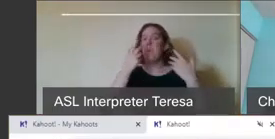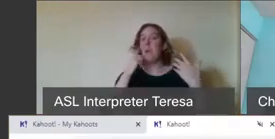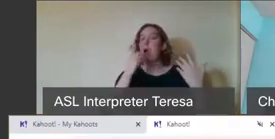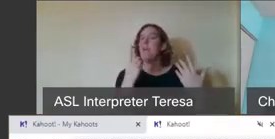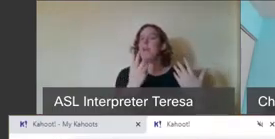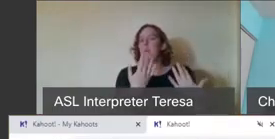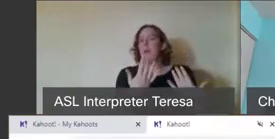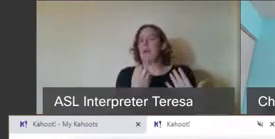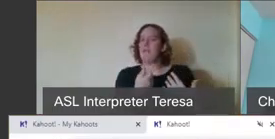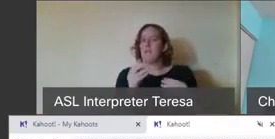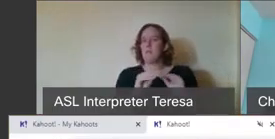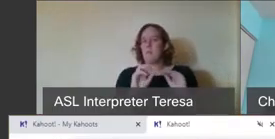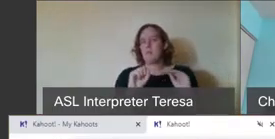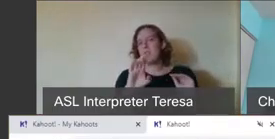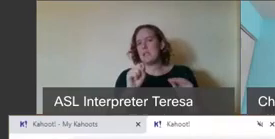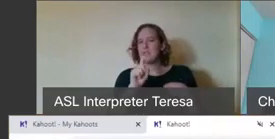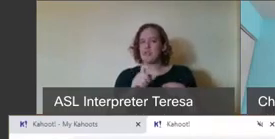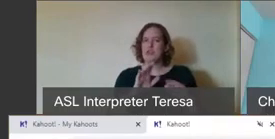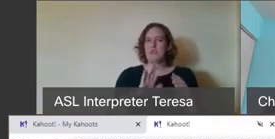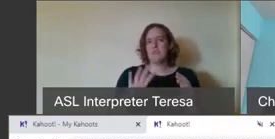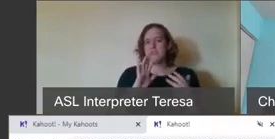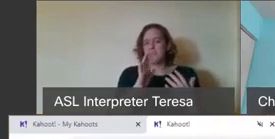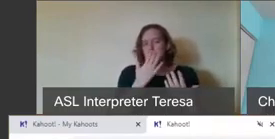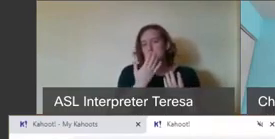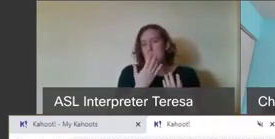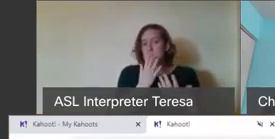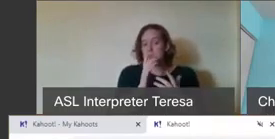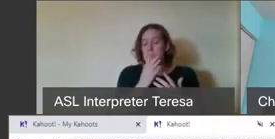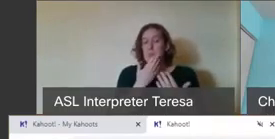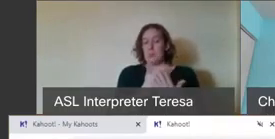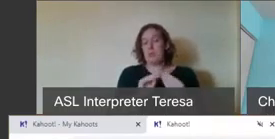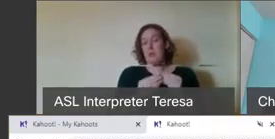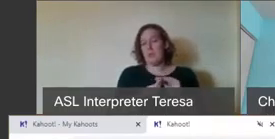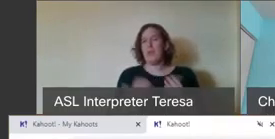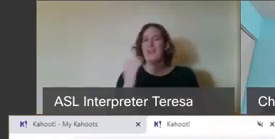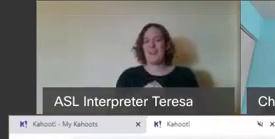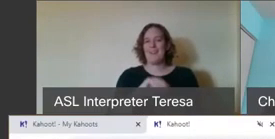more seconds, we should reach a pretty significant number. Again, that's